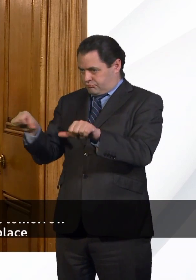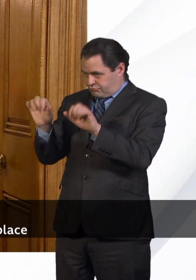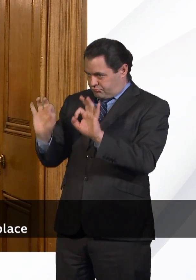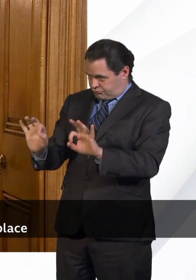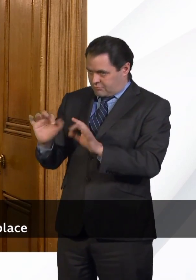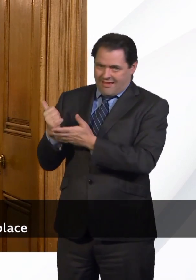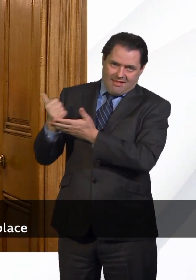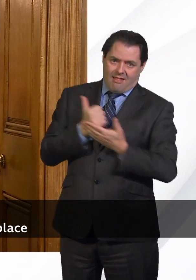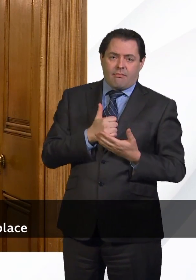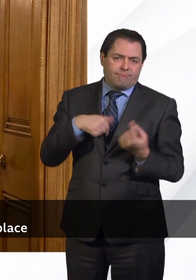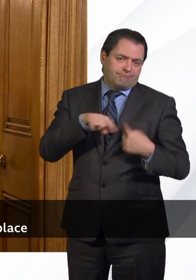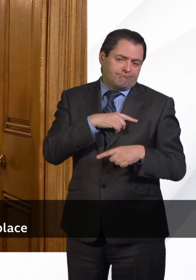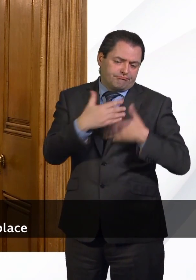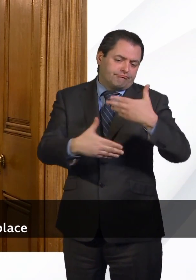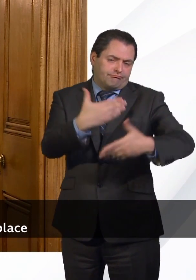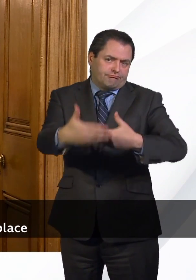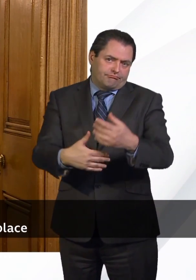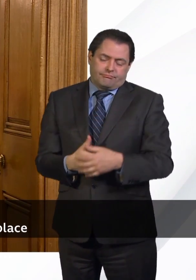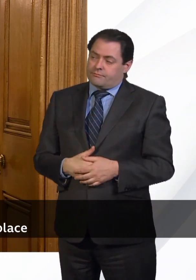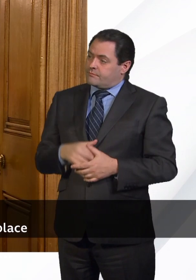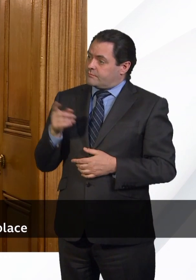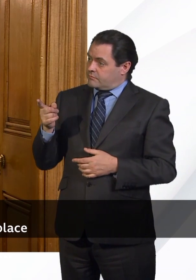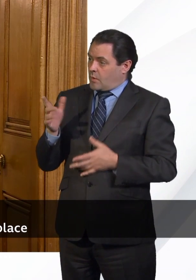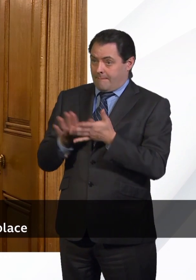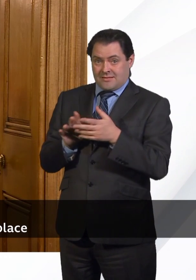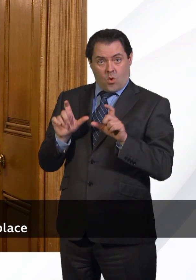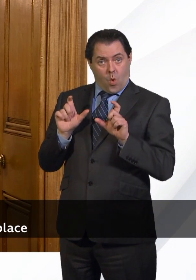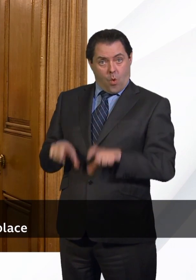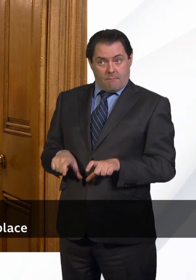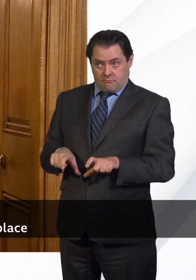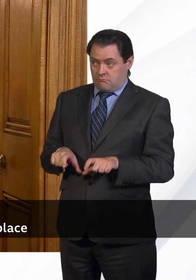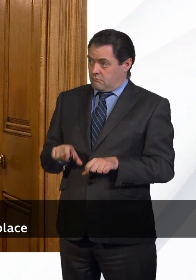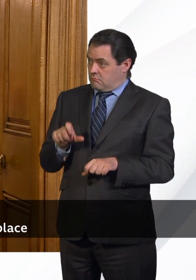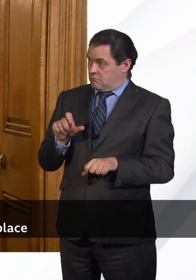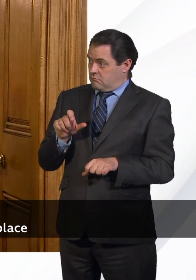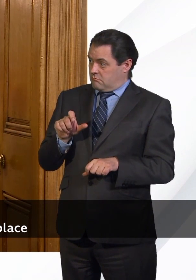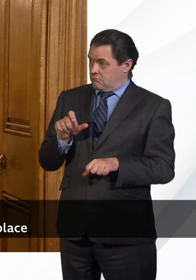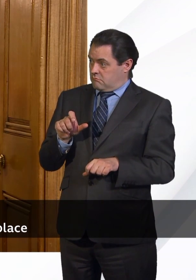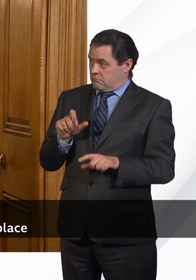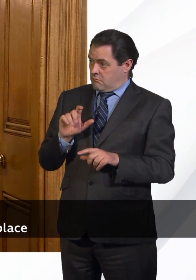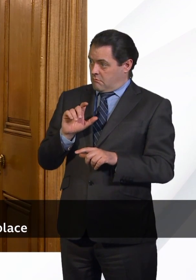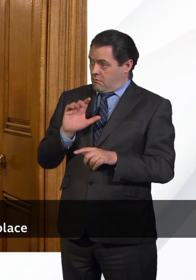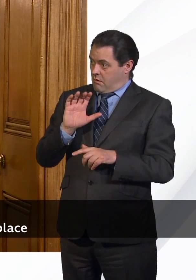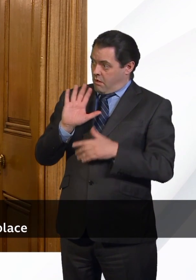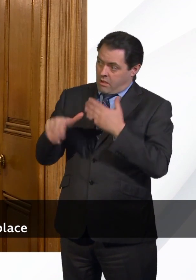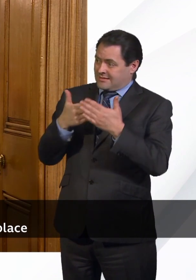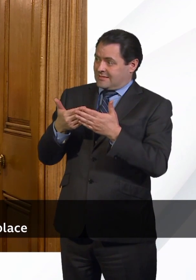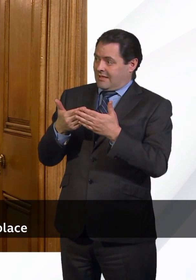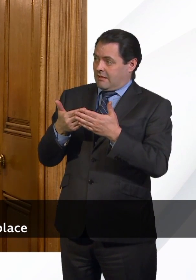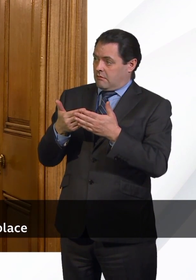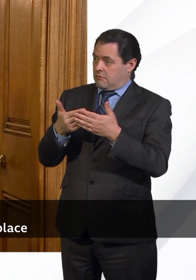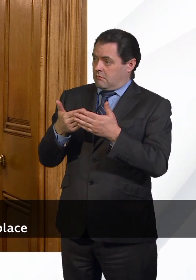Those lockdown measures until contact tracing is up and running across the country? No, the two aren't